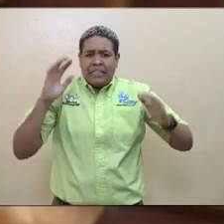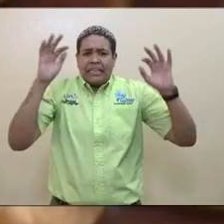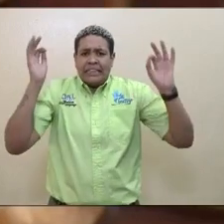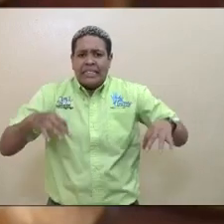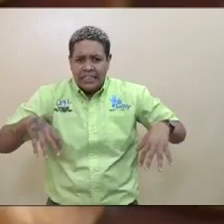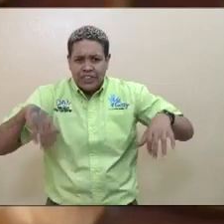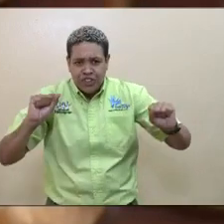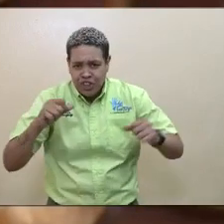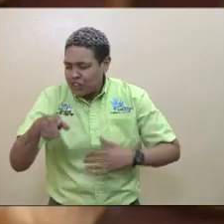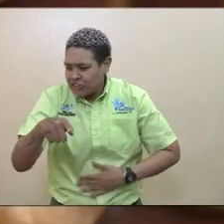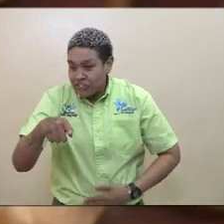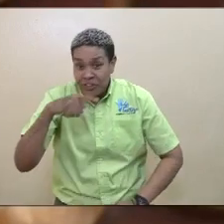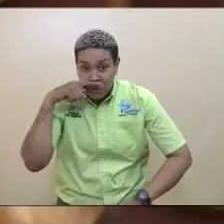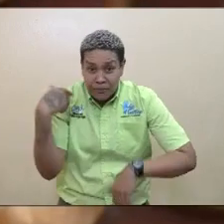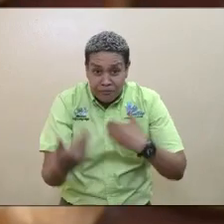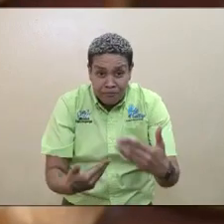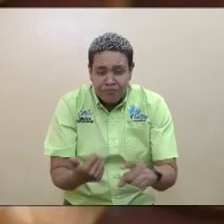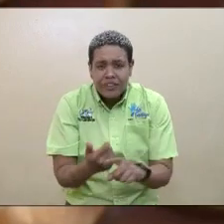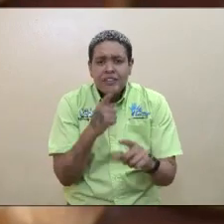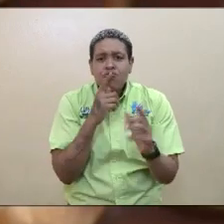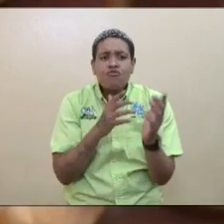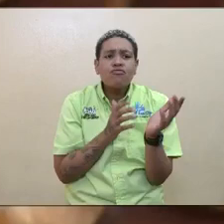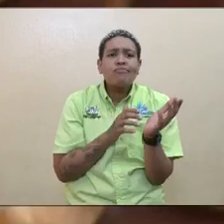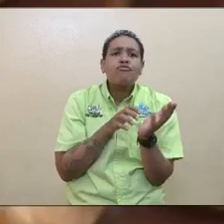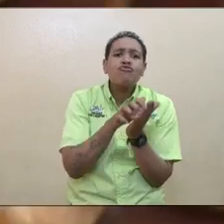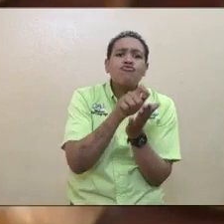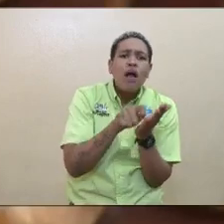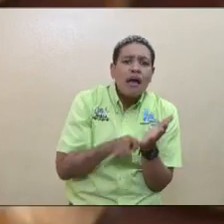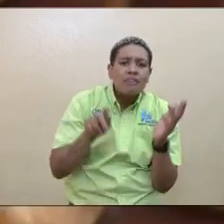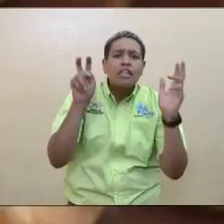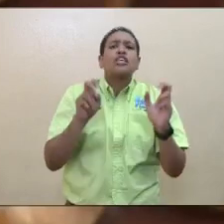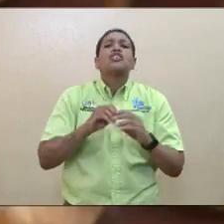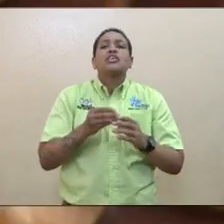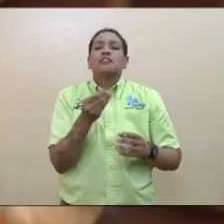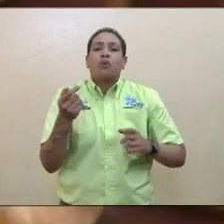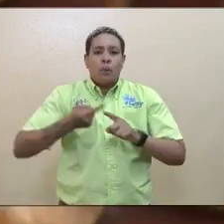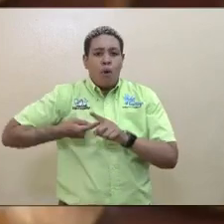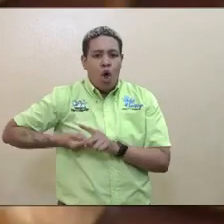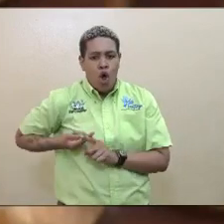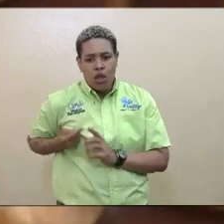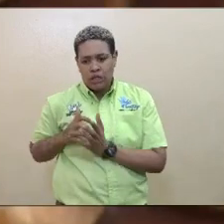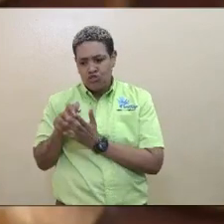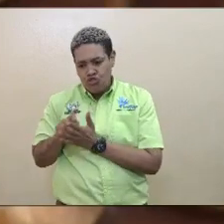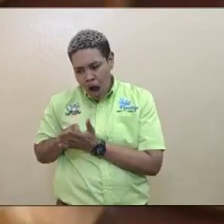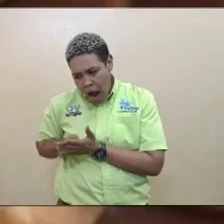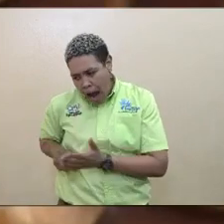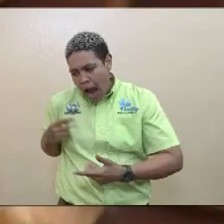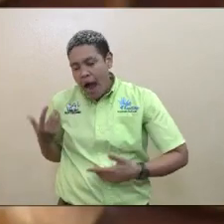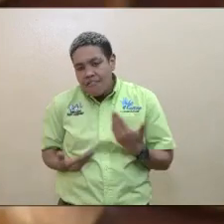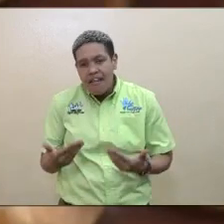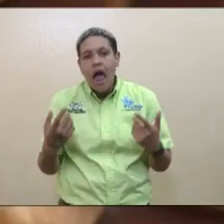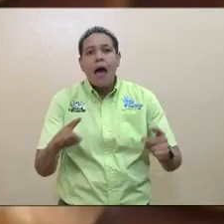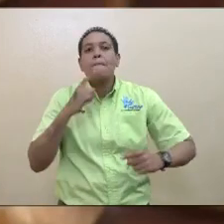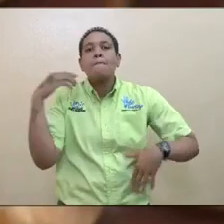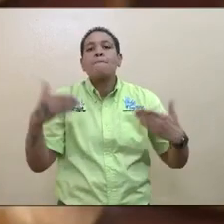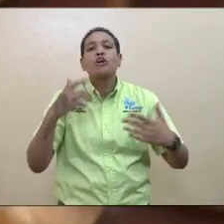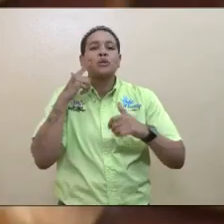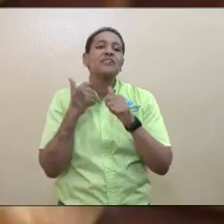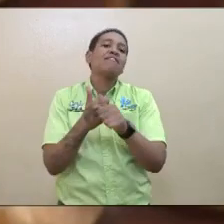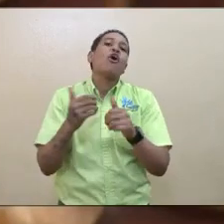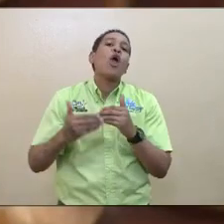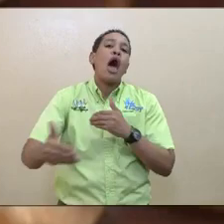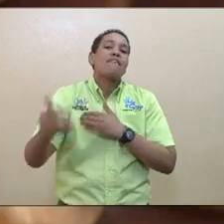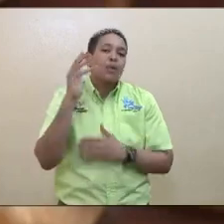decisions taken in terms of crafting matters within the next couple of months, and then the process will follow